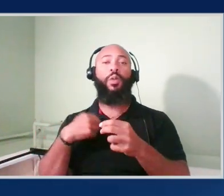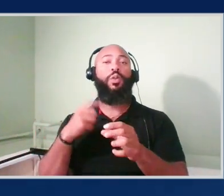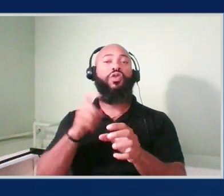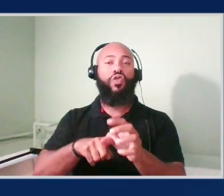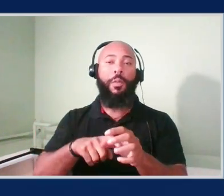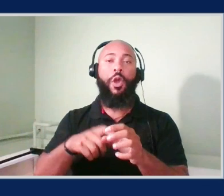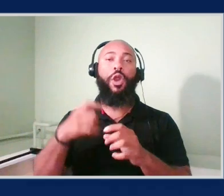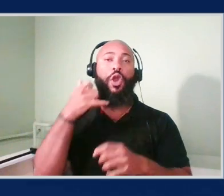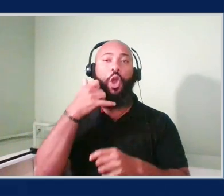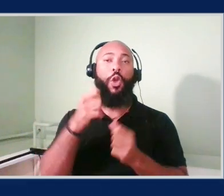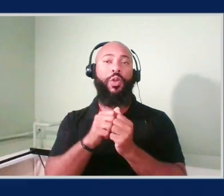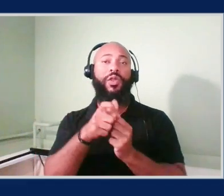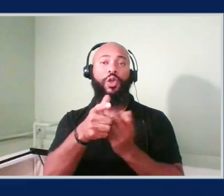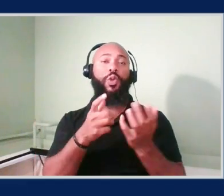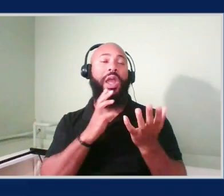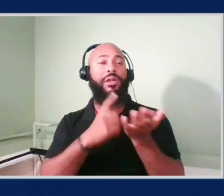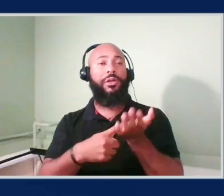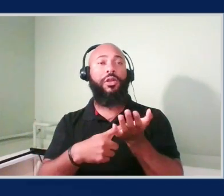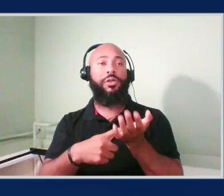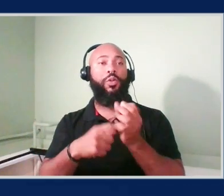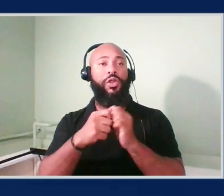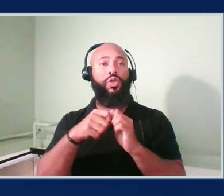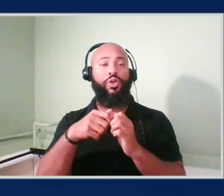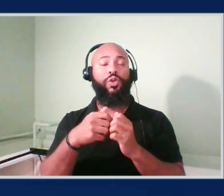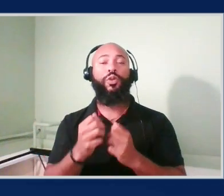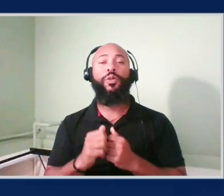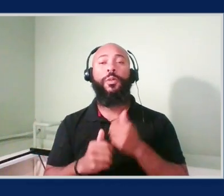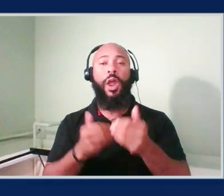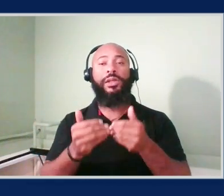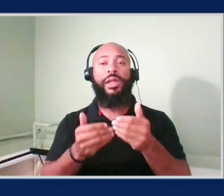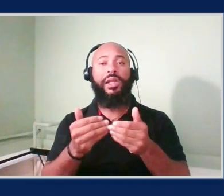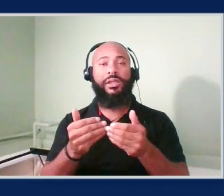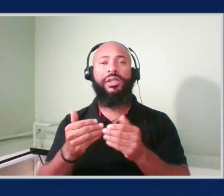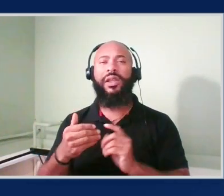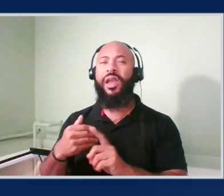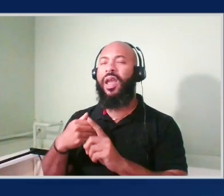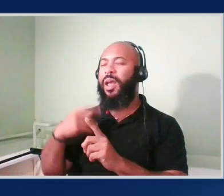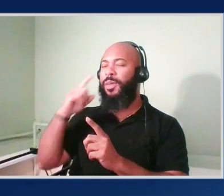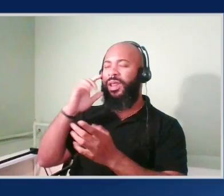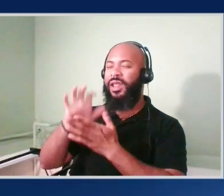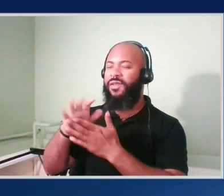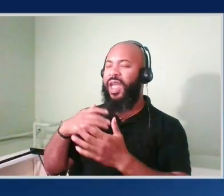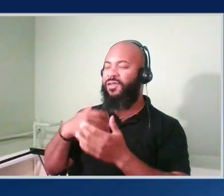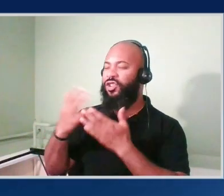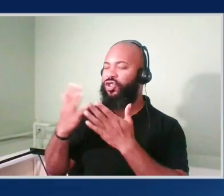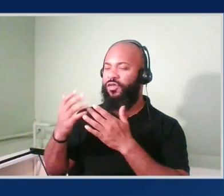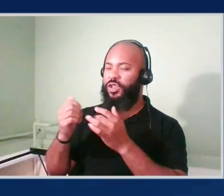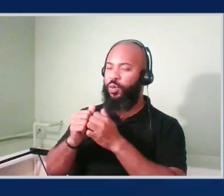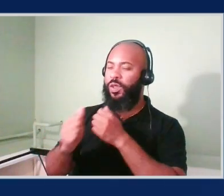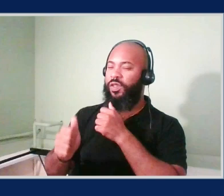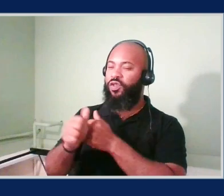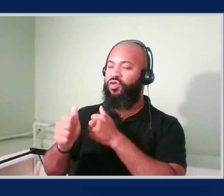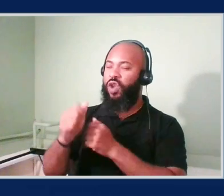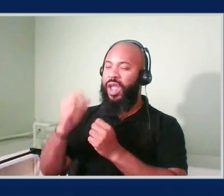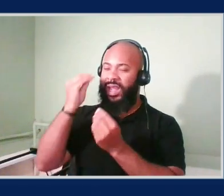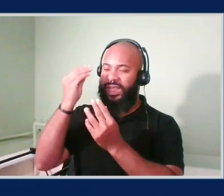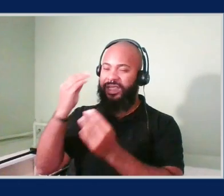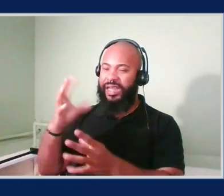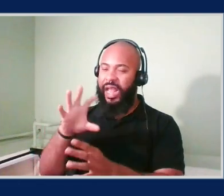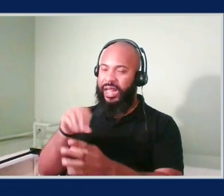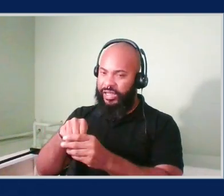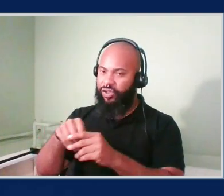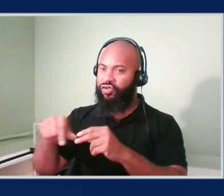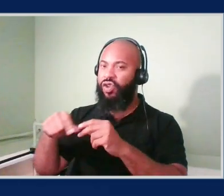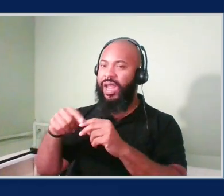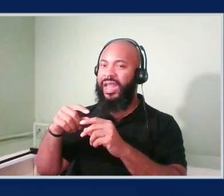it. Yeah, and so I believe there's a service that has threat intel integrated into it, right? There's a monitoring service. Yeah, Tell I us